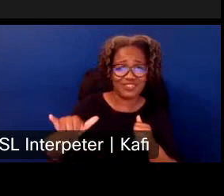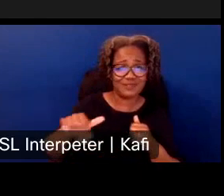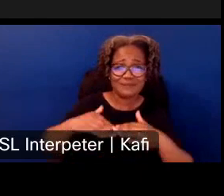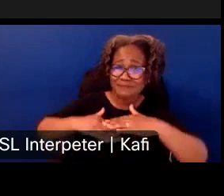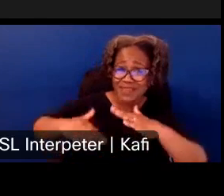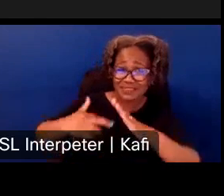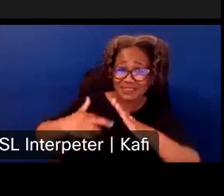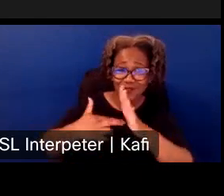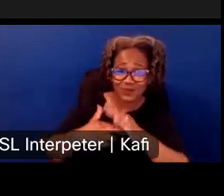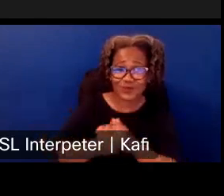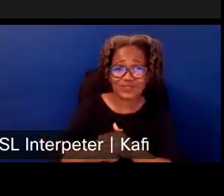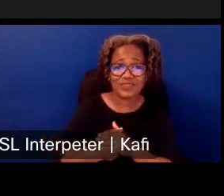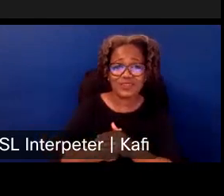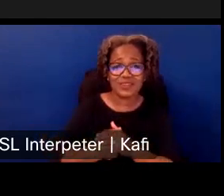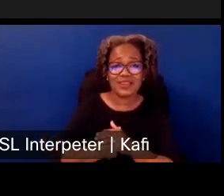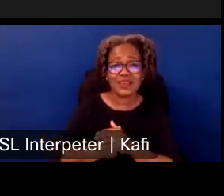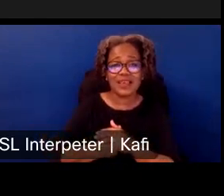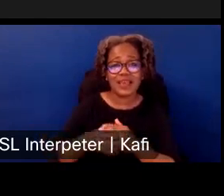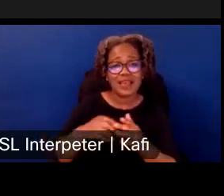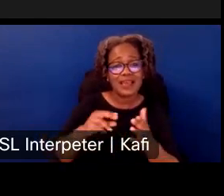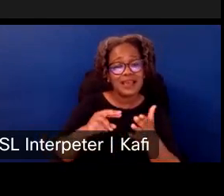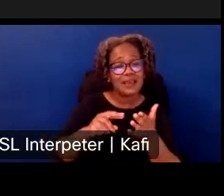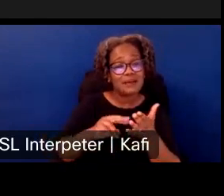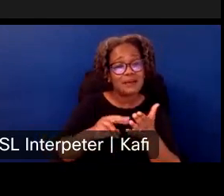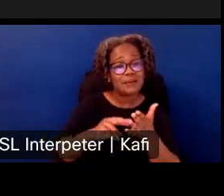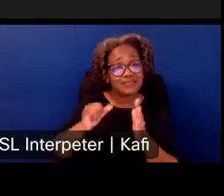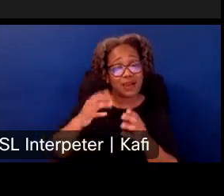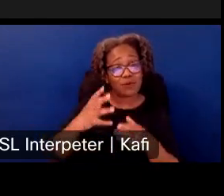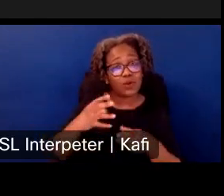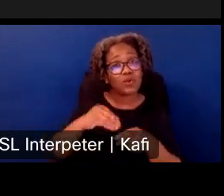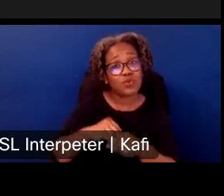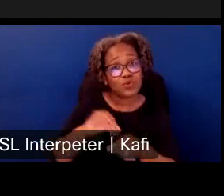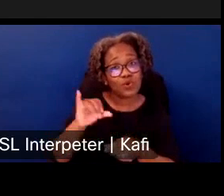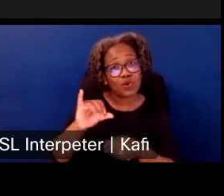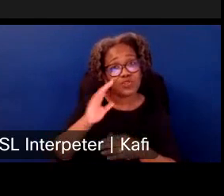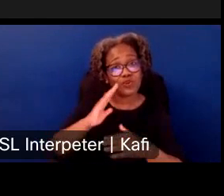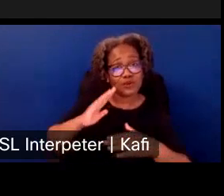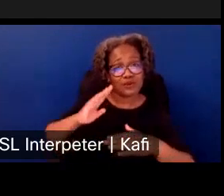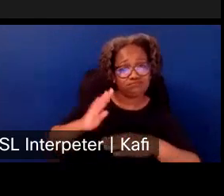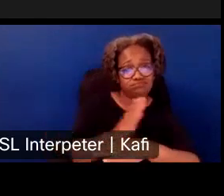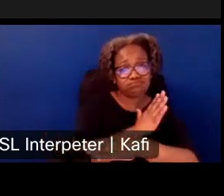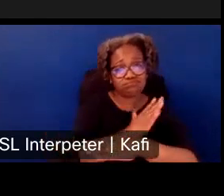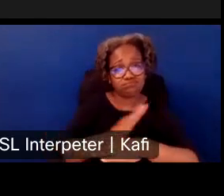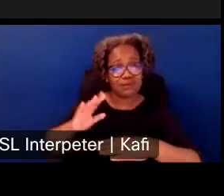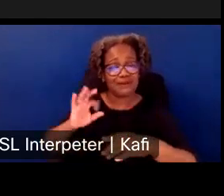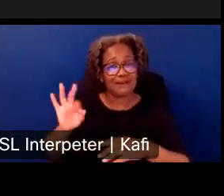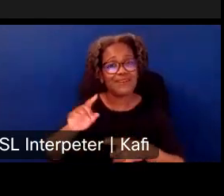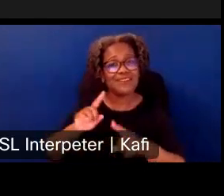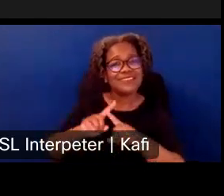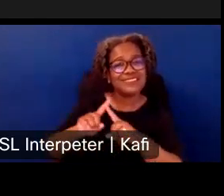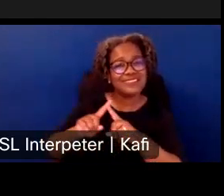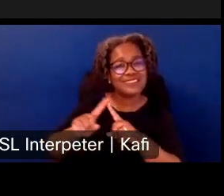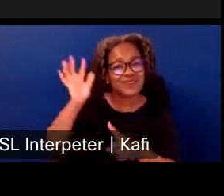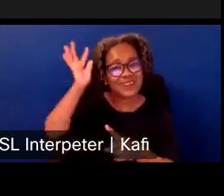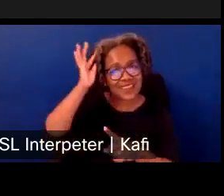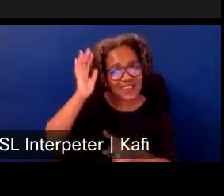hair, as she said, can be limited, so that even when you leave a beauty school, your spectrum is still limited. And we still